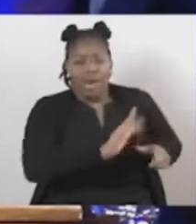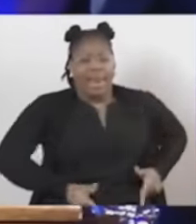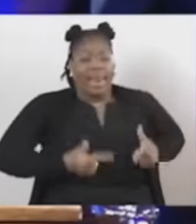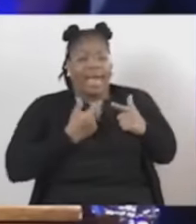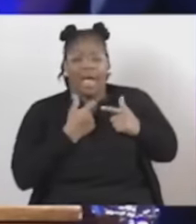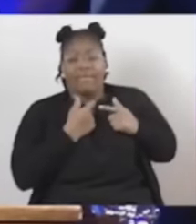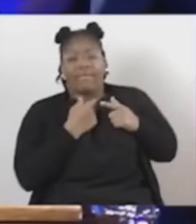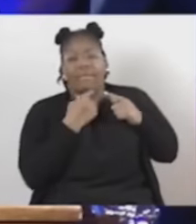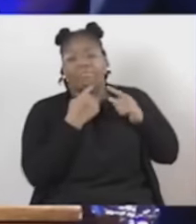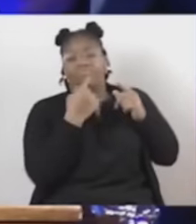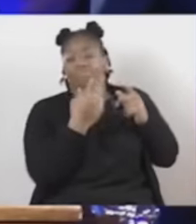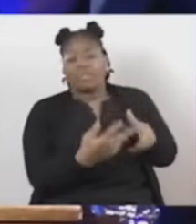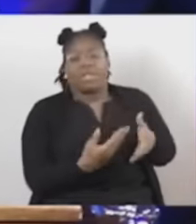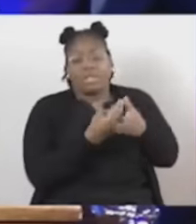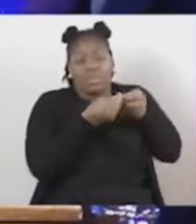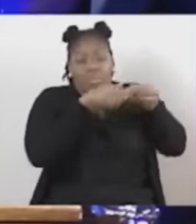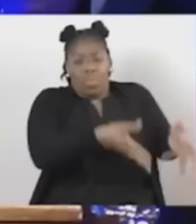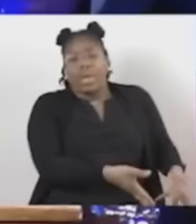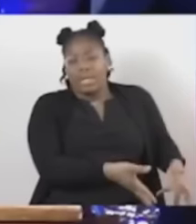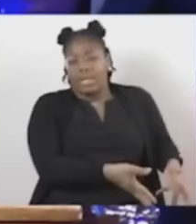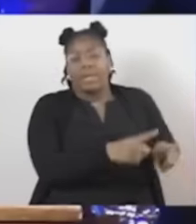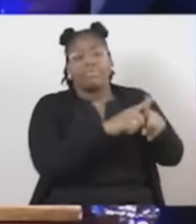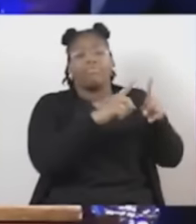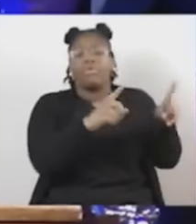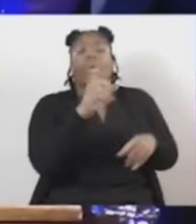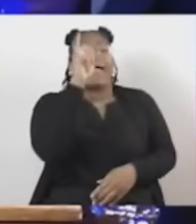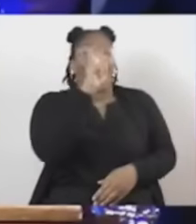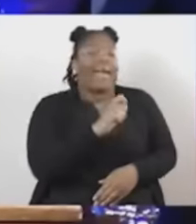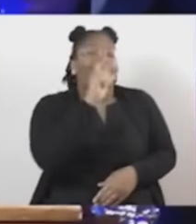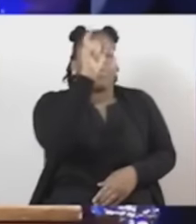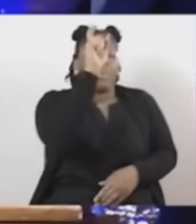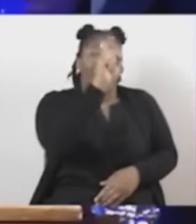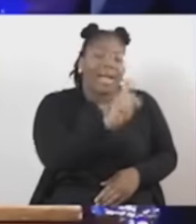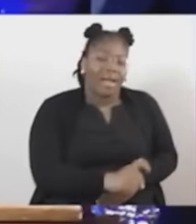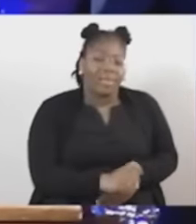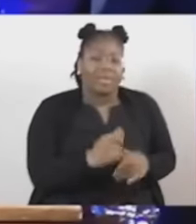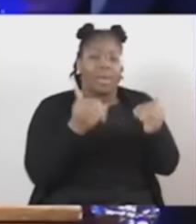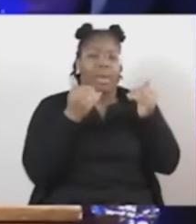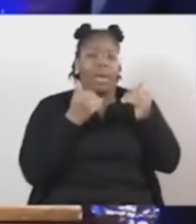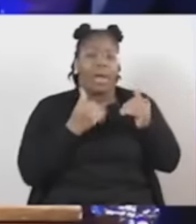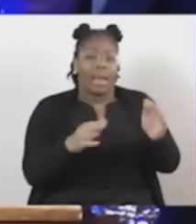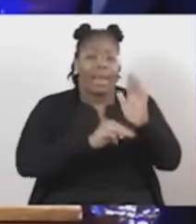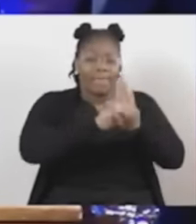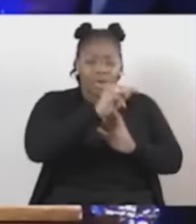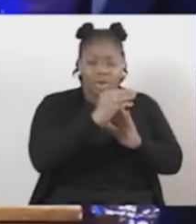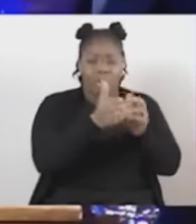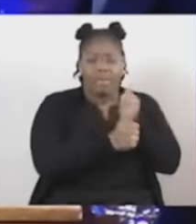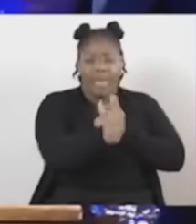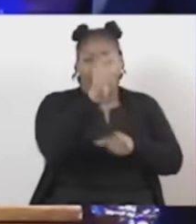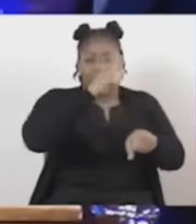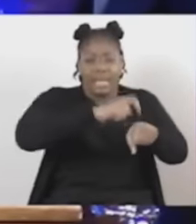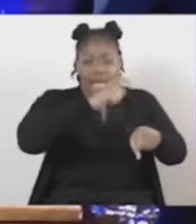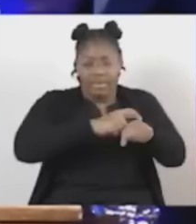But if you let that tear away at your life until it separates you at the seams, you're going to lose far more next time.